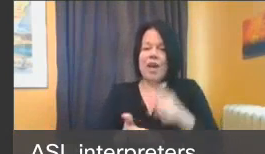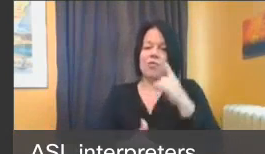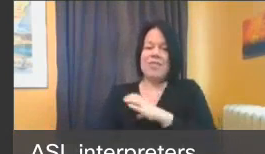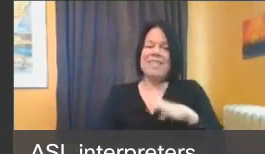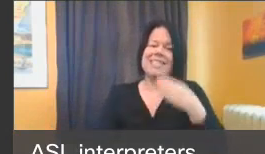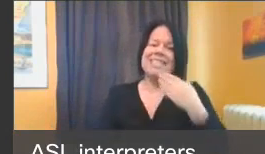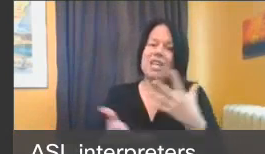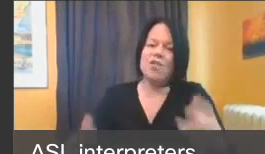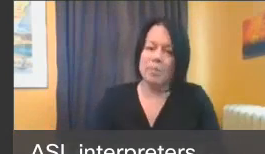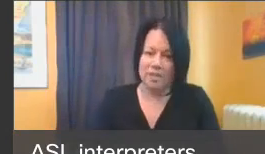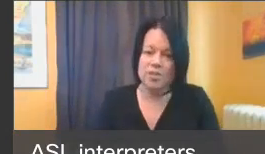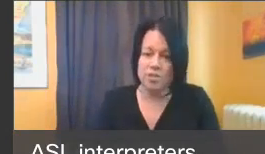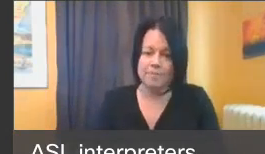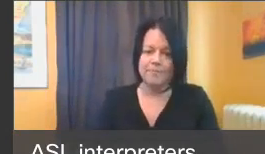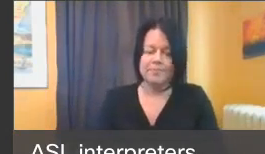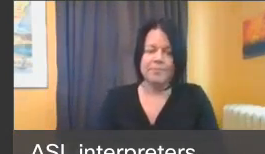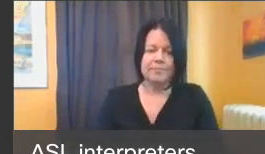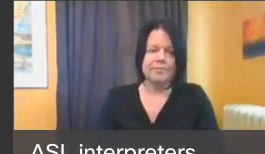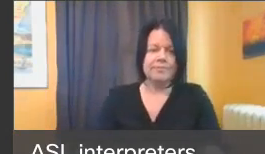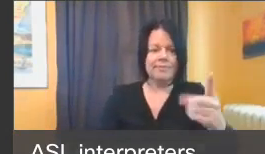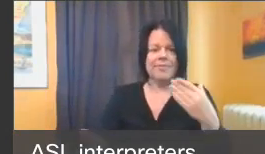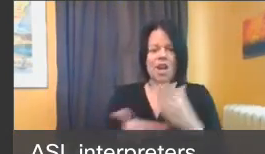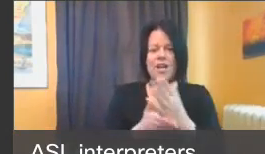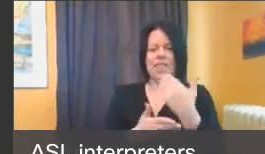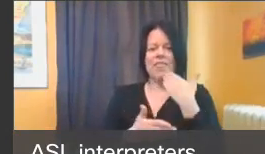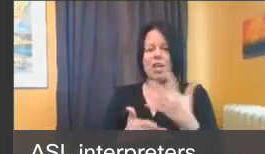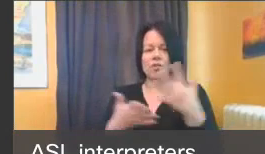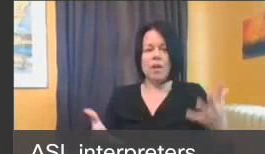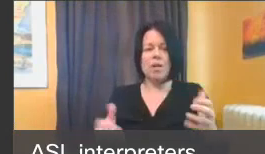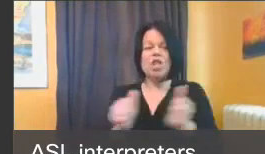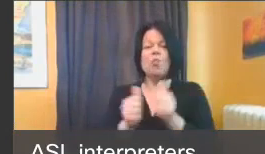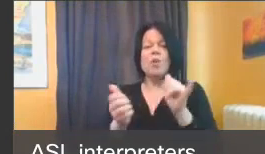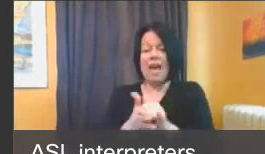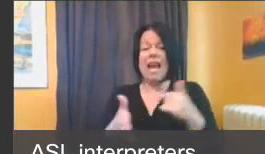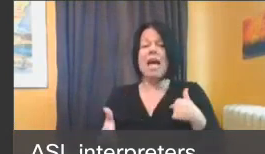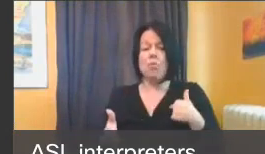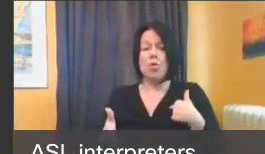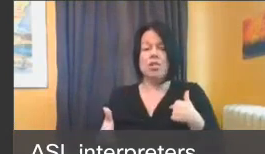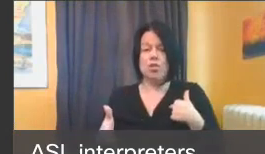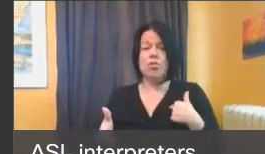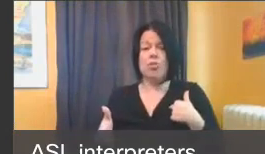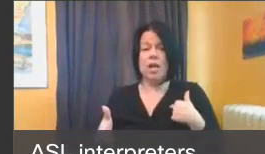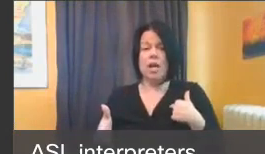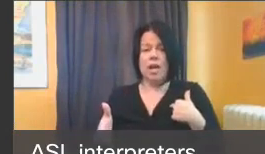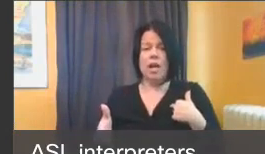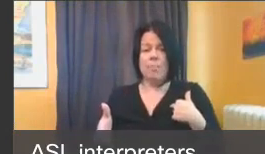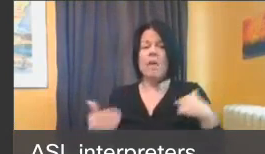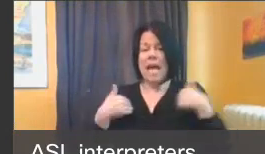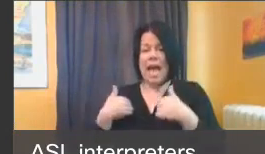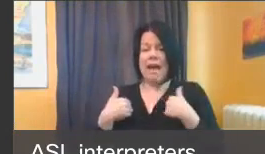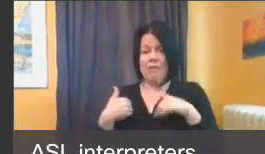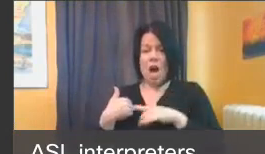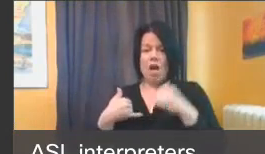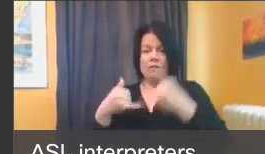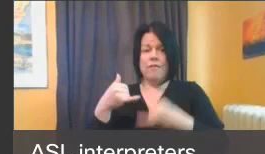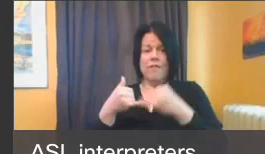you very much. All right. Thank you very much. And with that, I'm going to go ahead and have our final remarks.